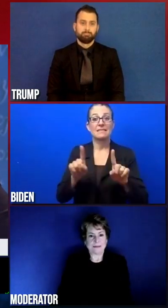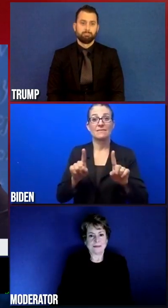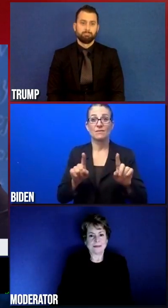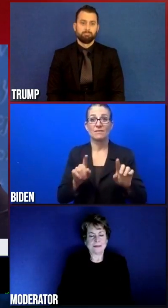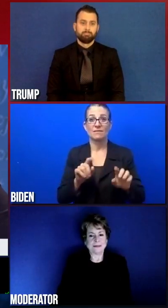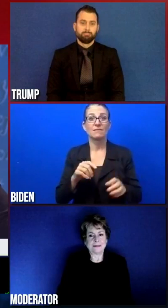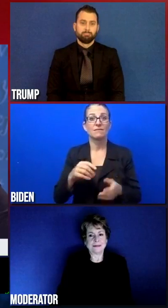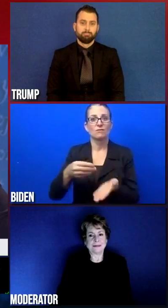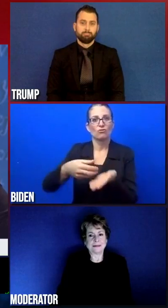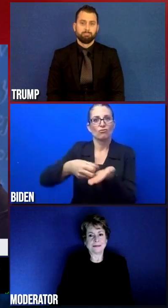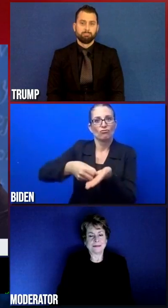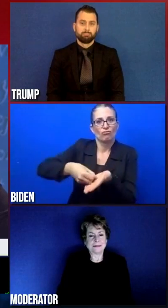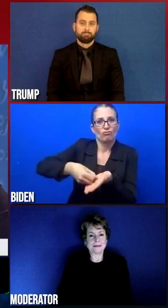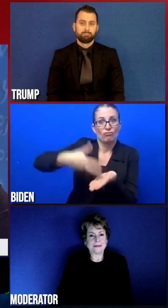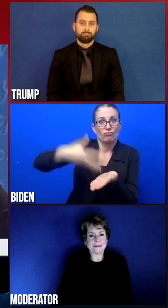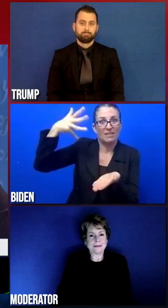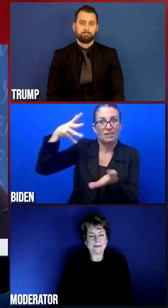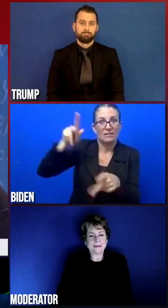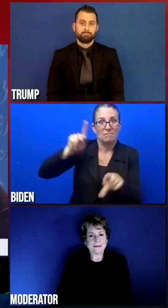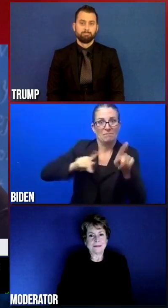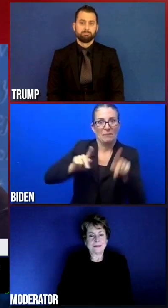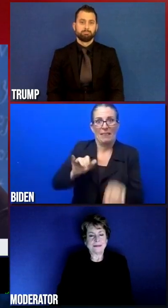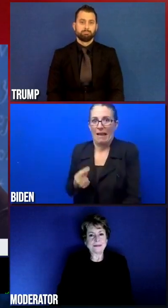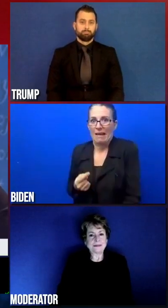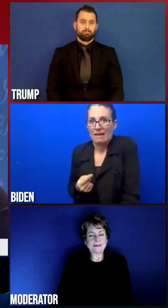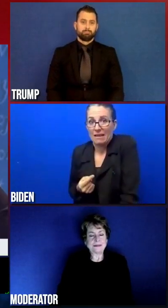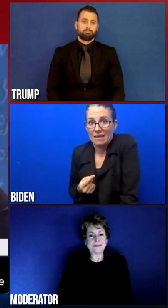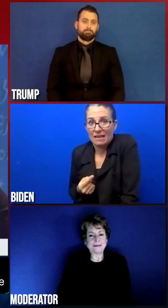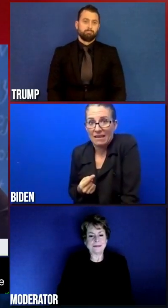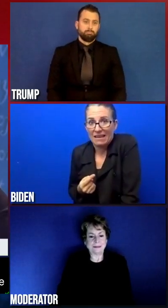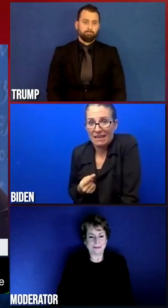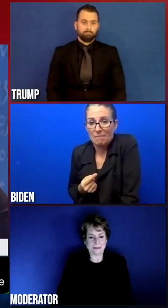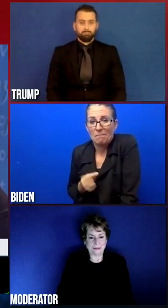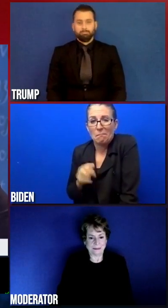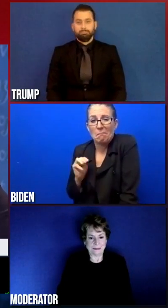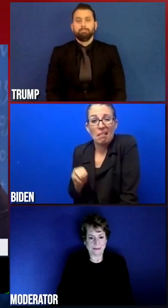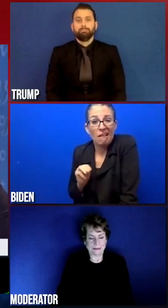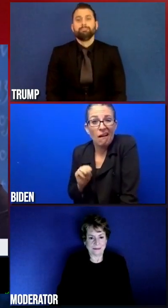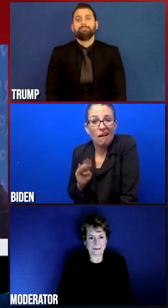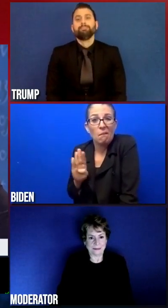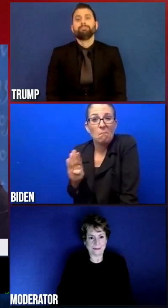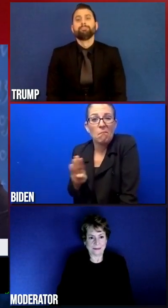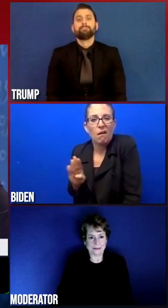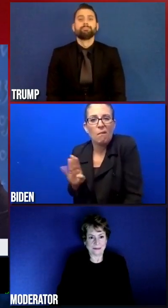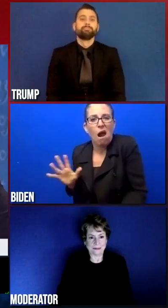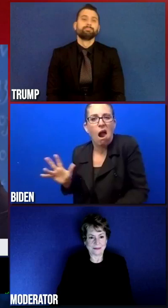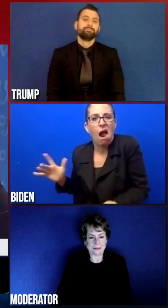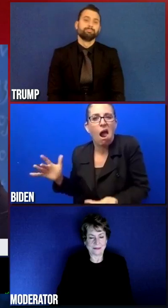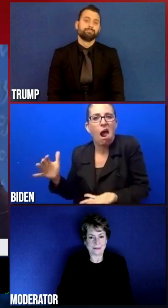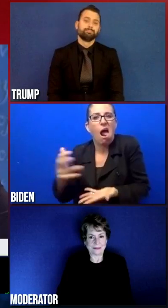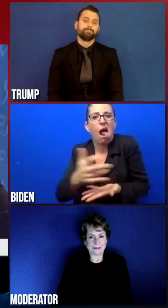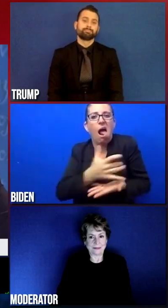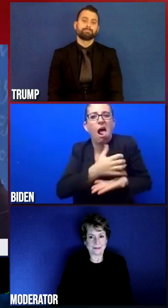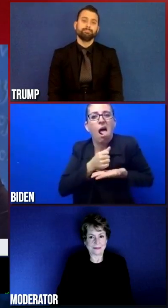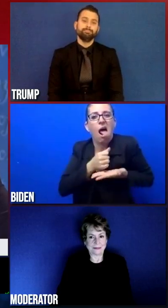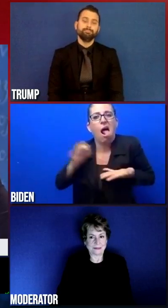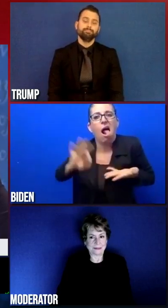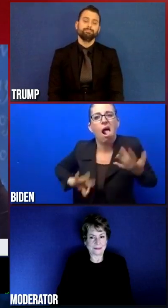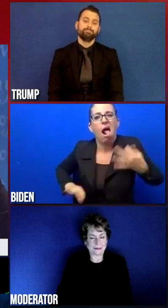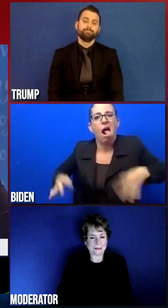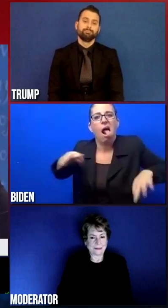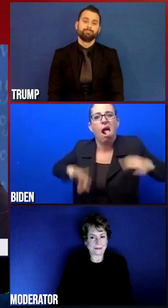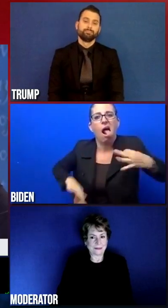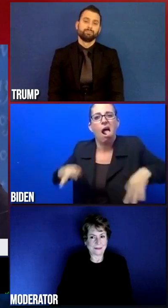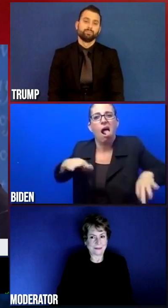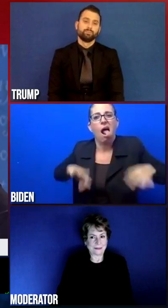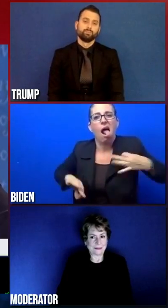Billionaires have made another $300 billion because of his profligate tax proposal, and